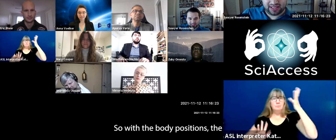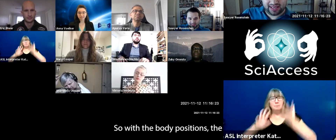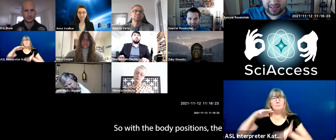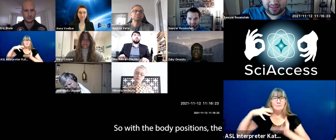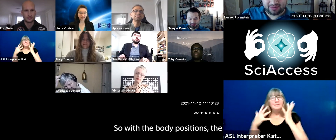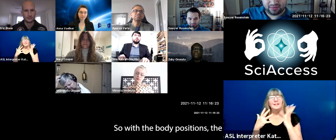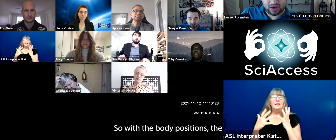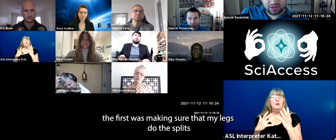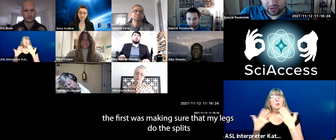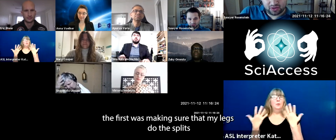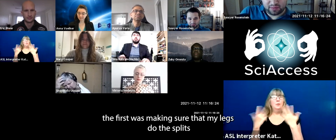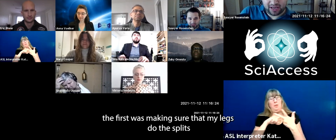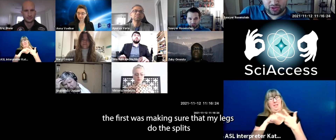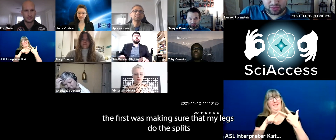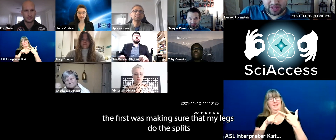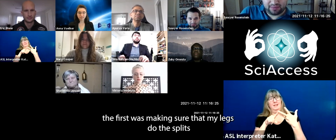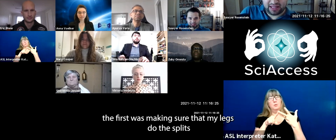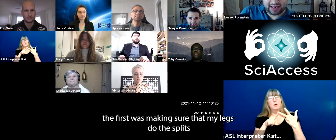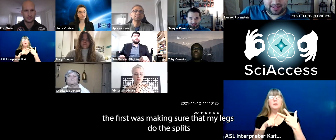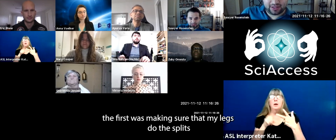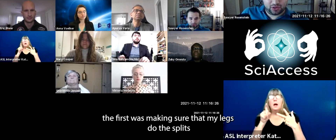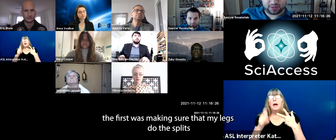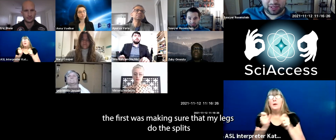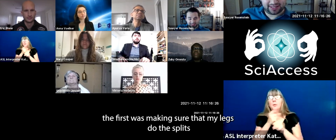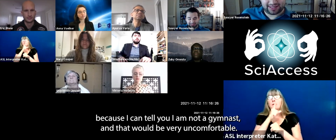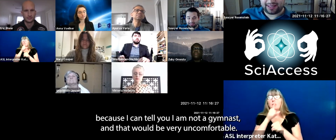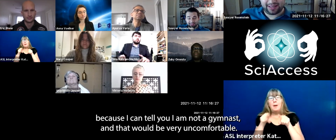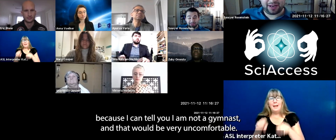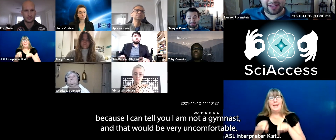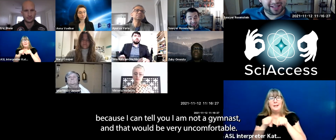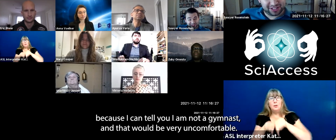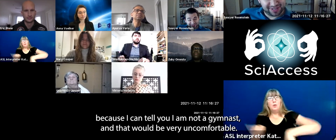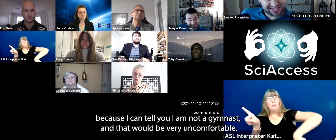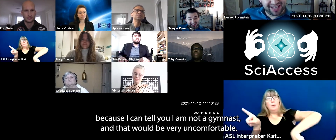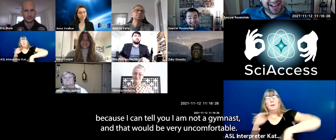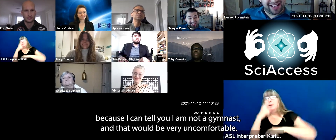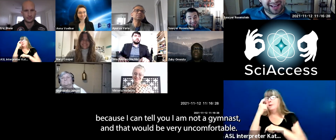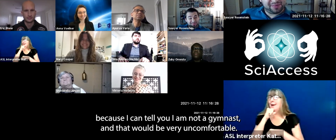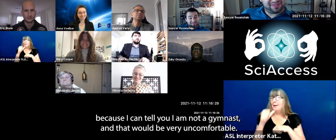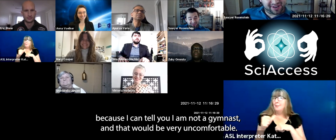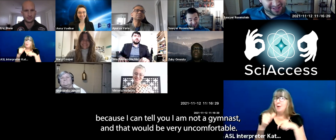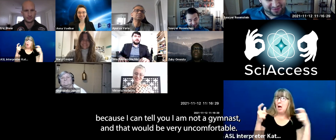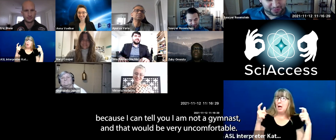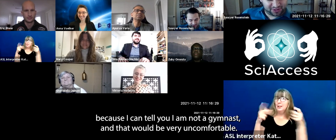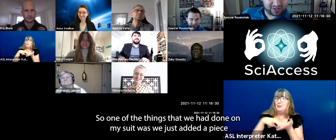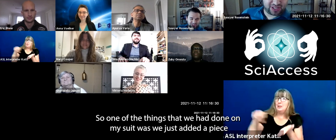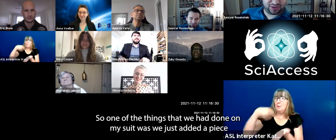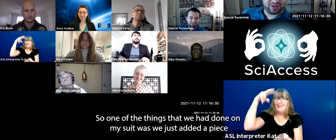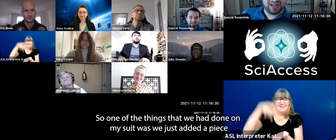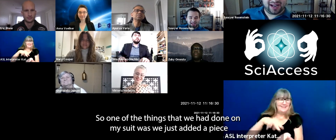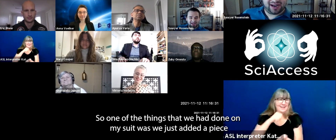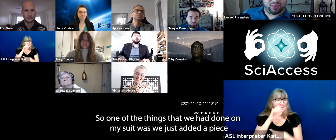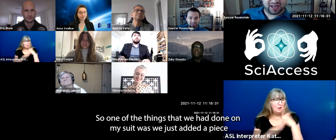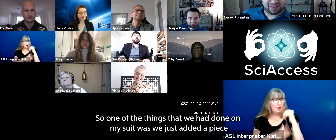positions, the first was making sure that my legs didn't do the splits, because I can tell you I'm not a gymnast, and that would be very uncomfortable.